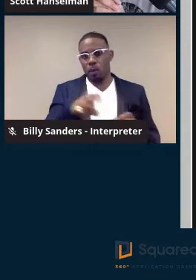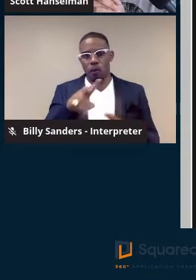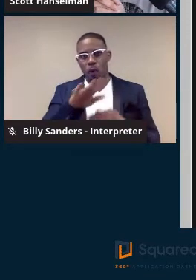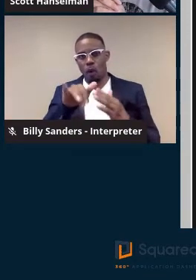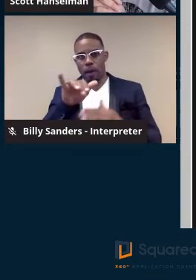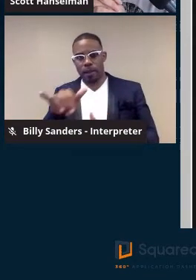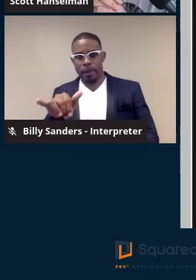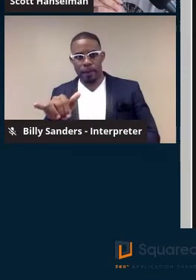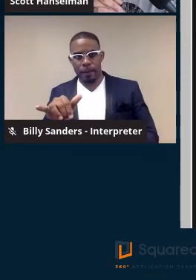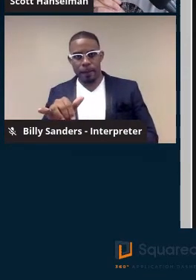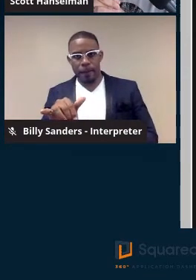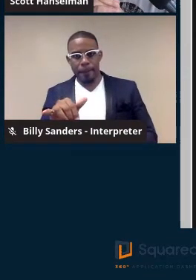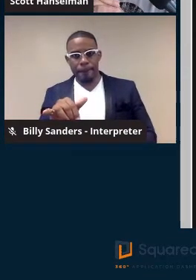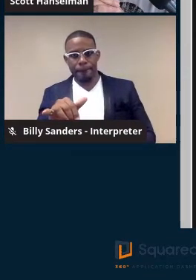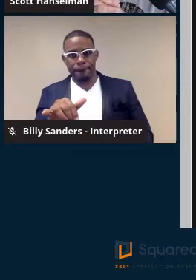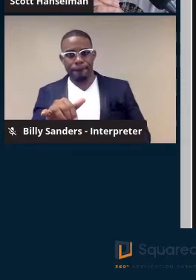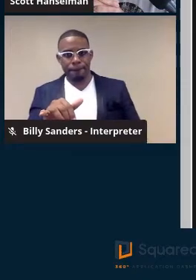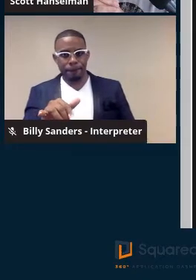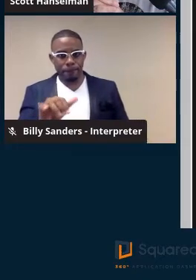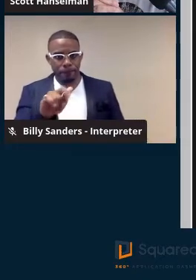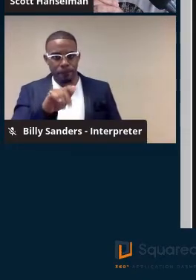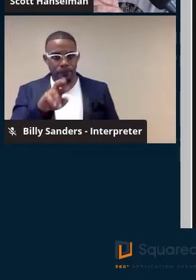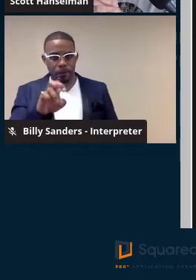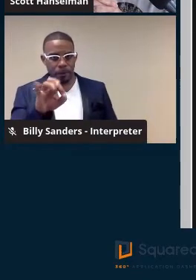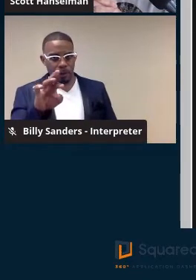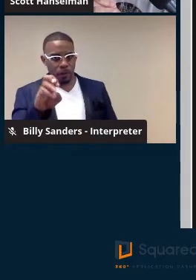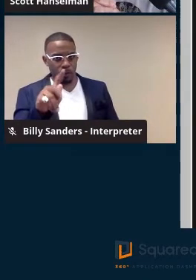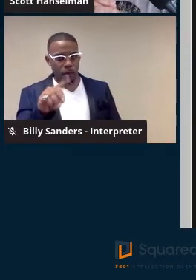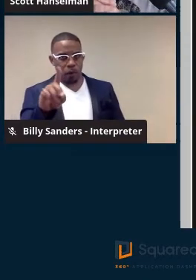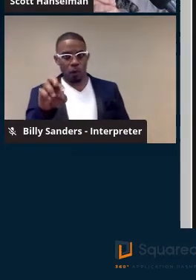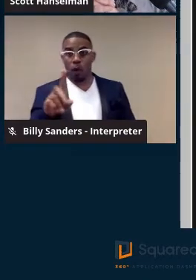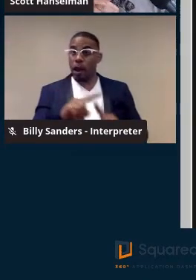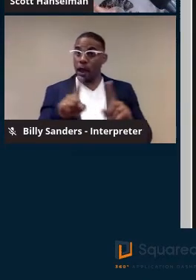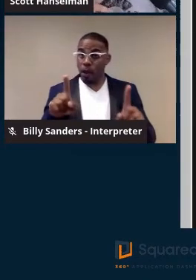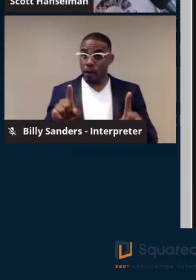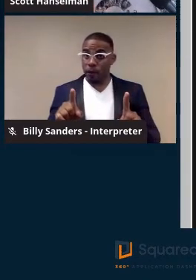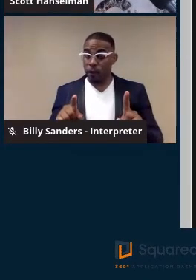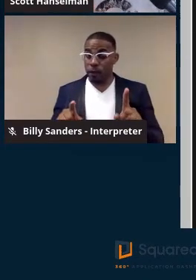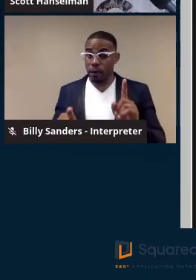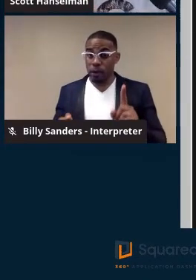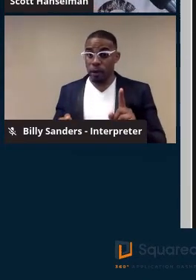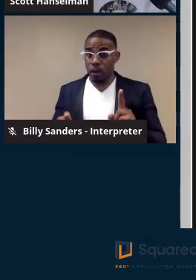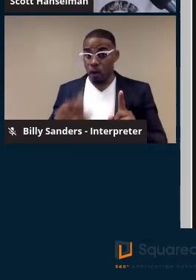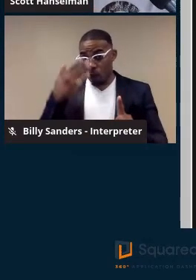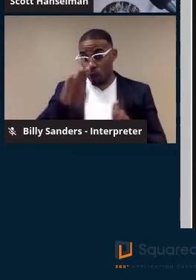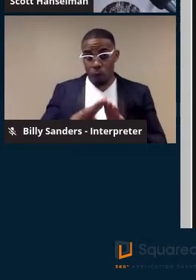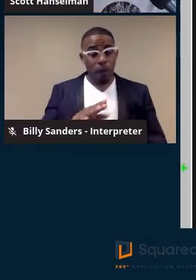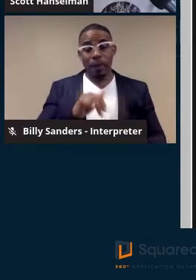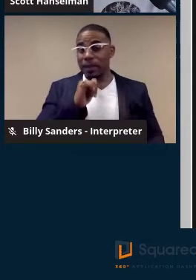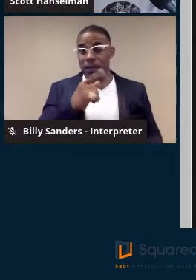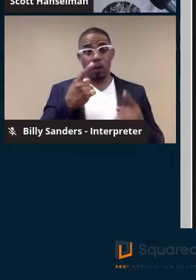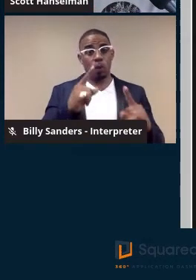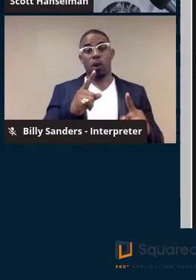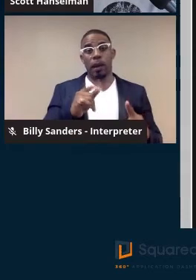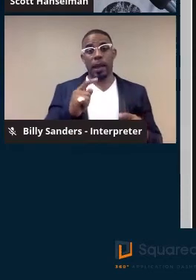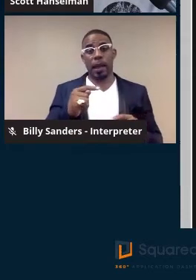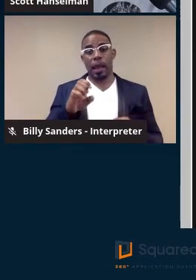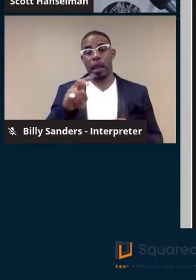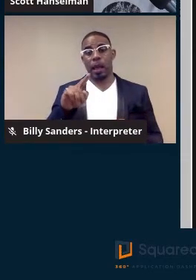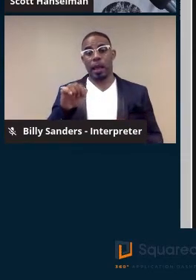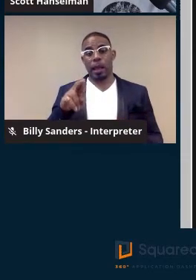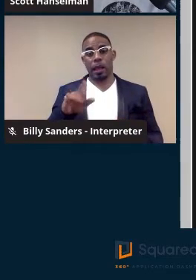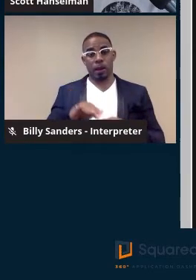that to Azure Front Door. However, Front Door doesn't work at a container